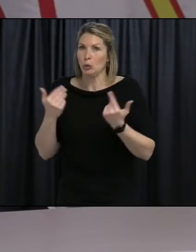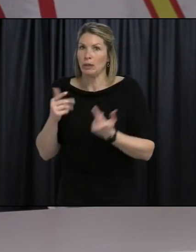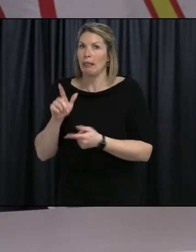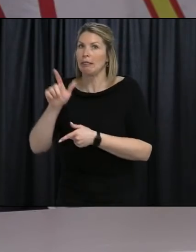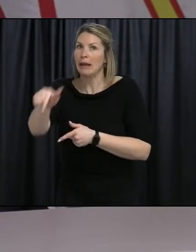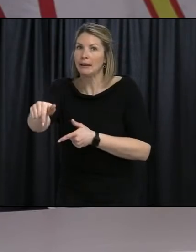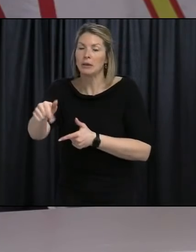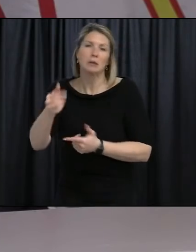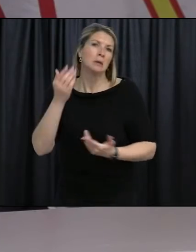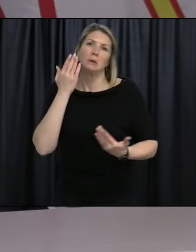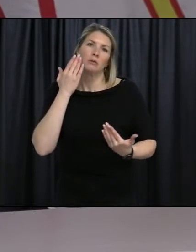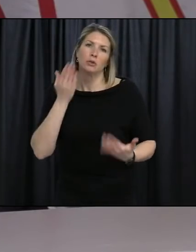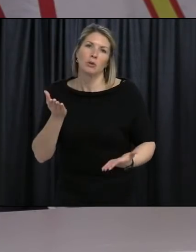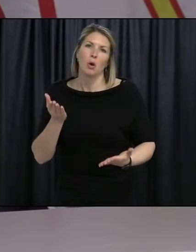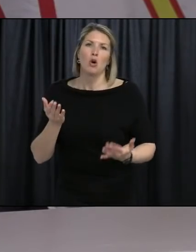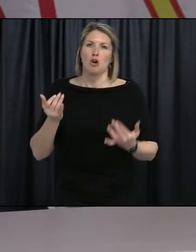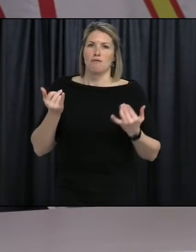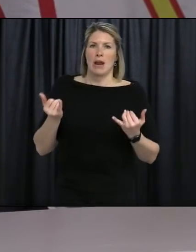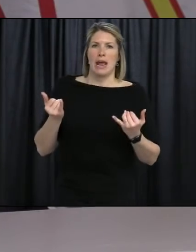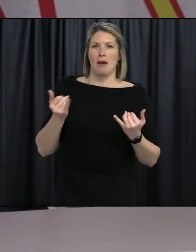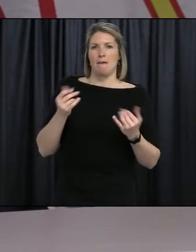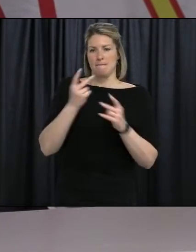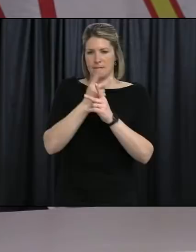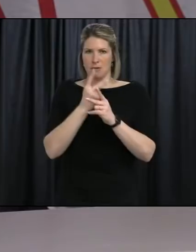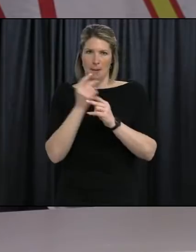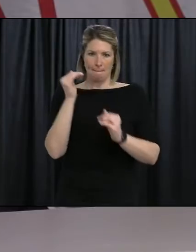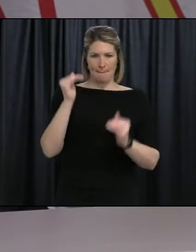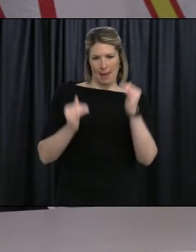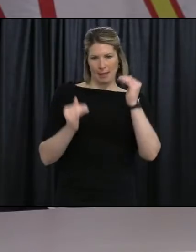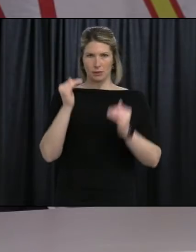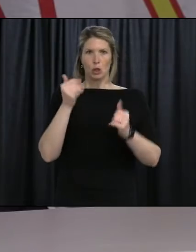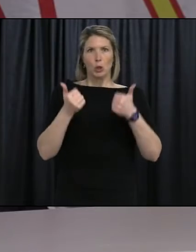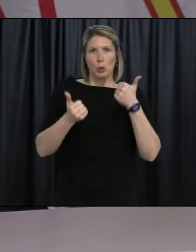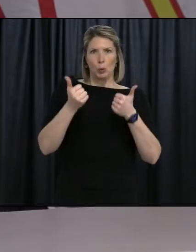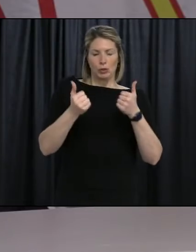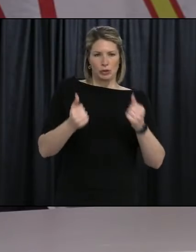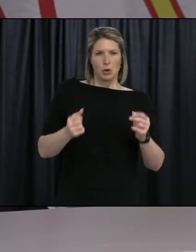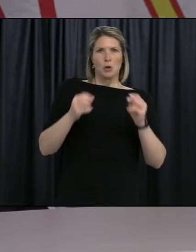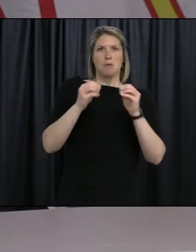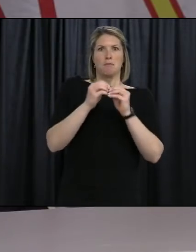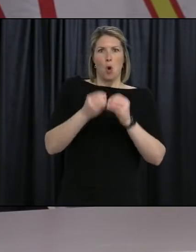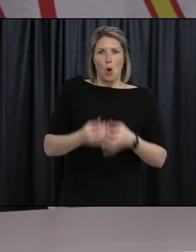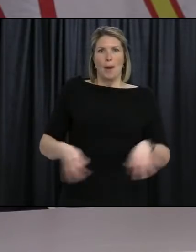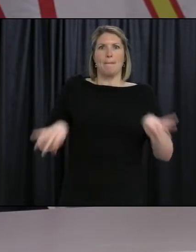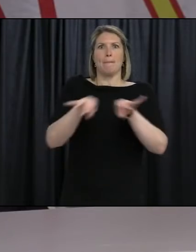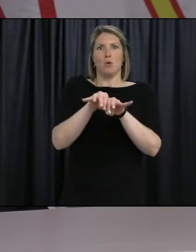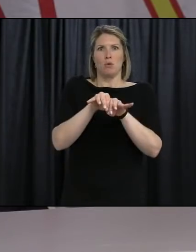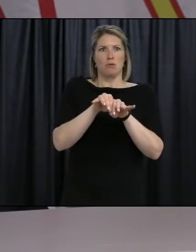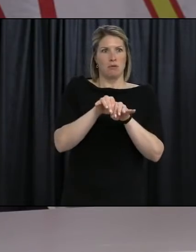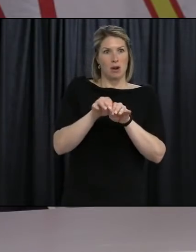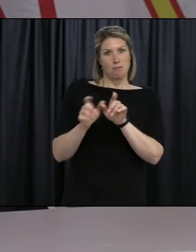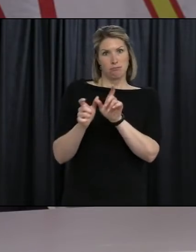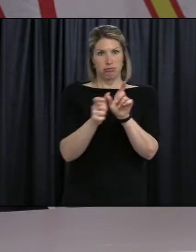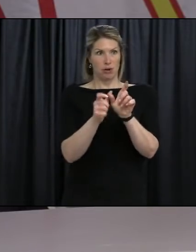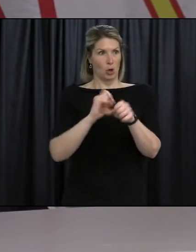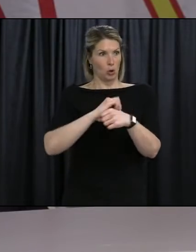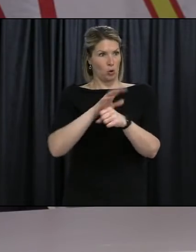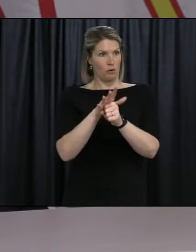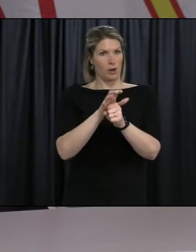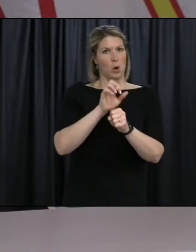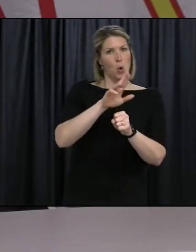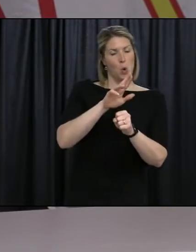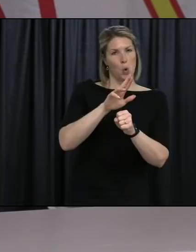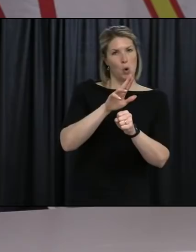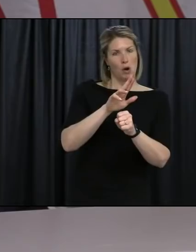we're trying to reevaluate that information. So that's why we did that. It's just an abundance